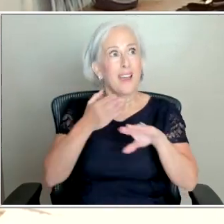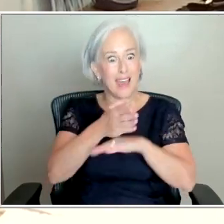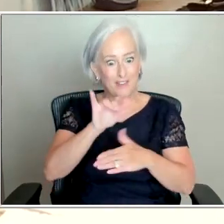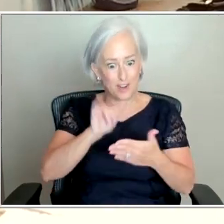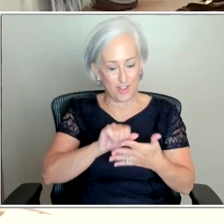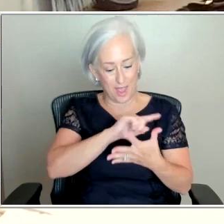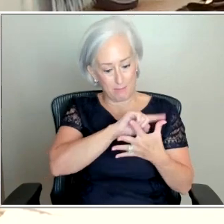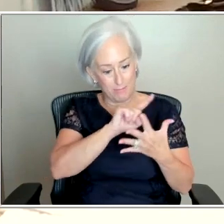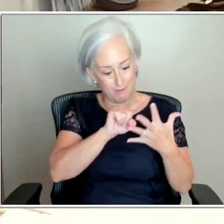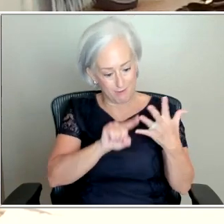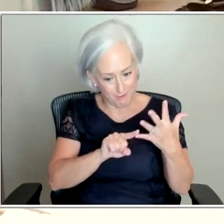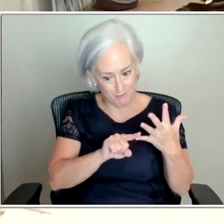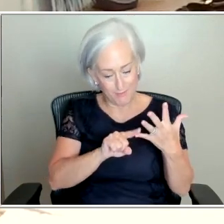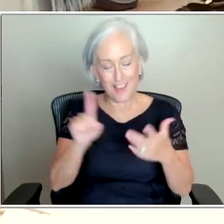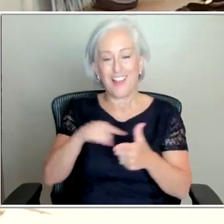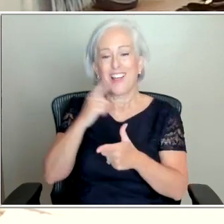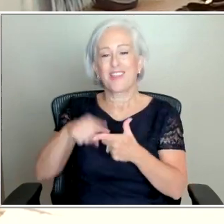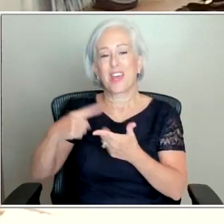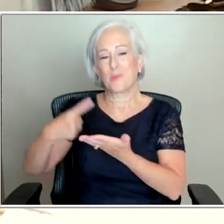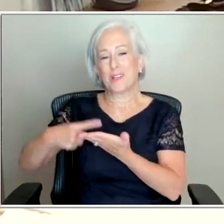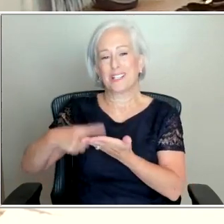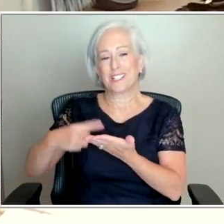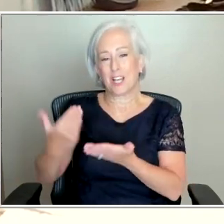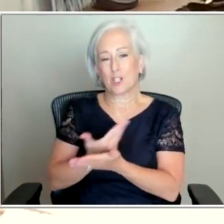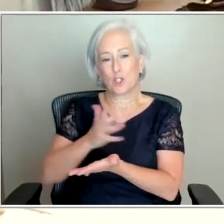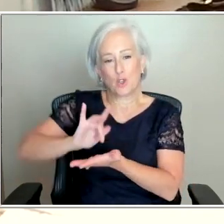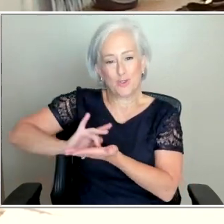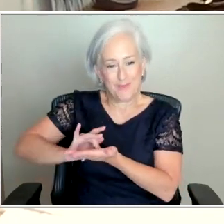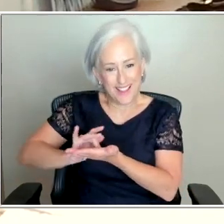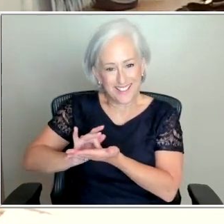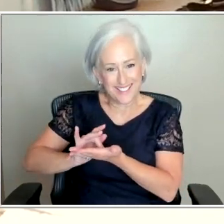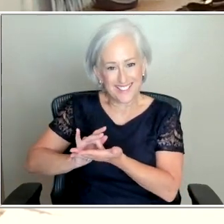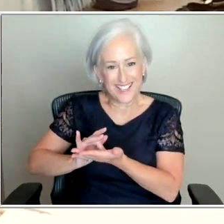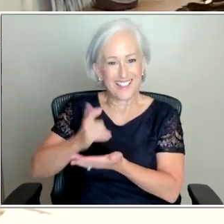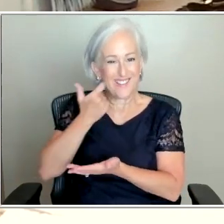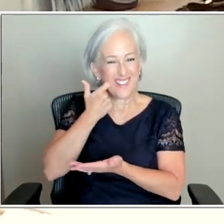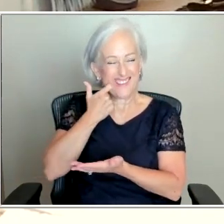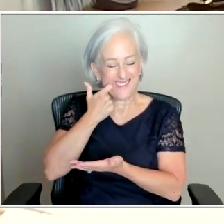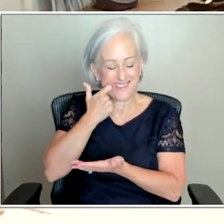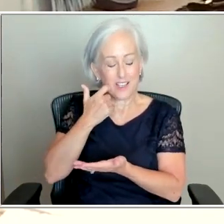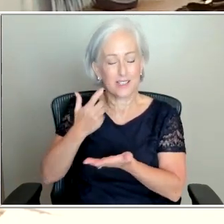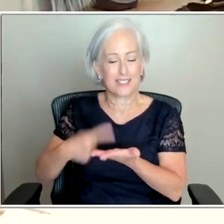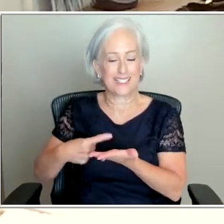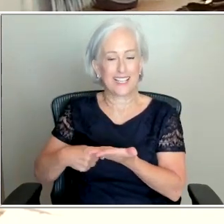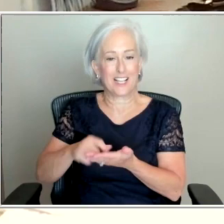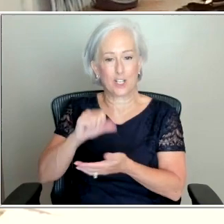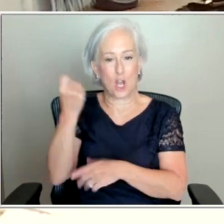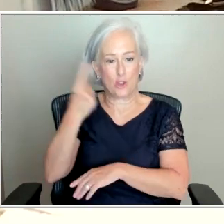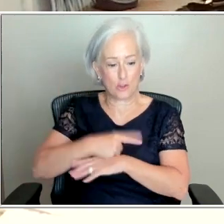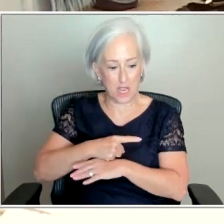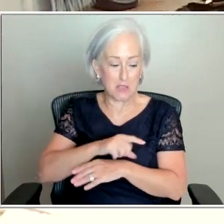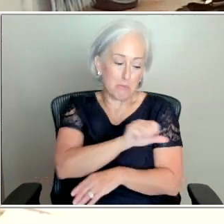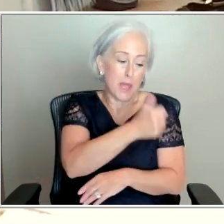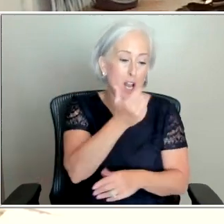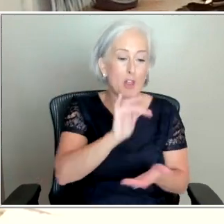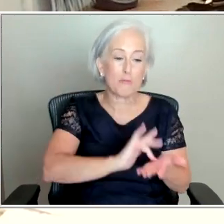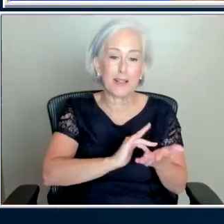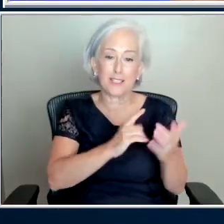this new drug that we talked about the other day, and the other medications that we've been using for 20 to 30 years.